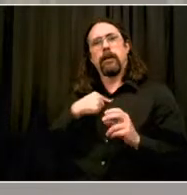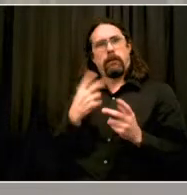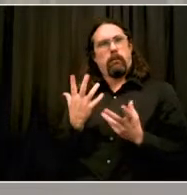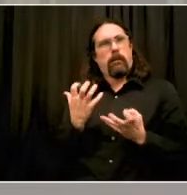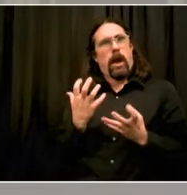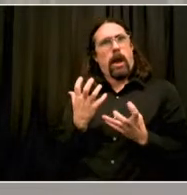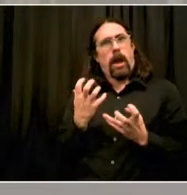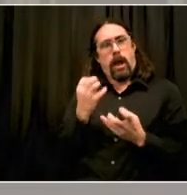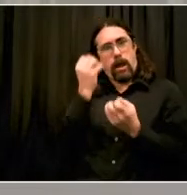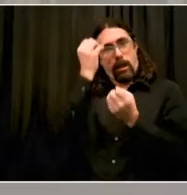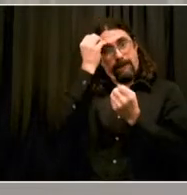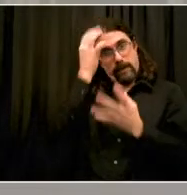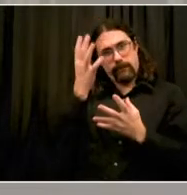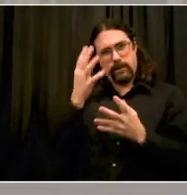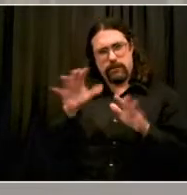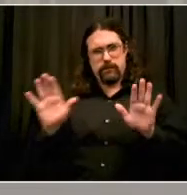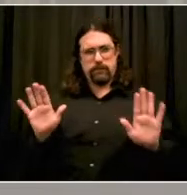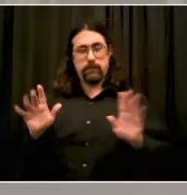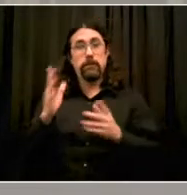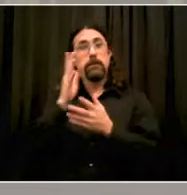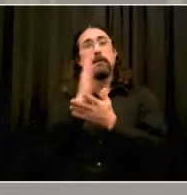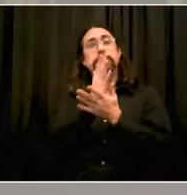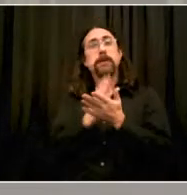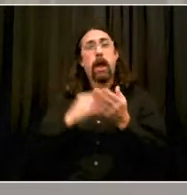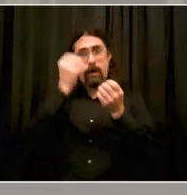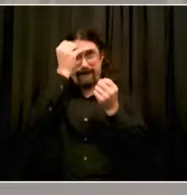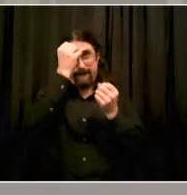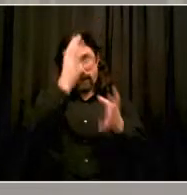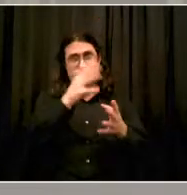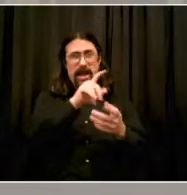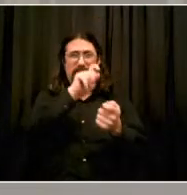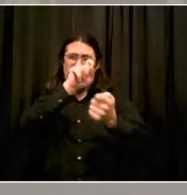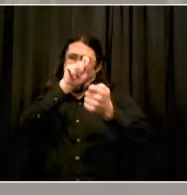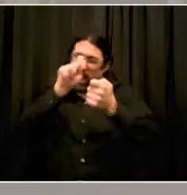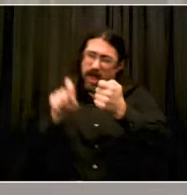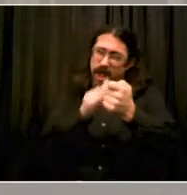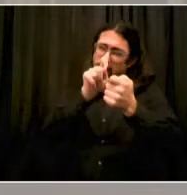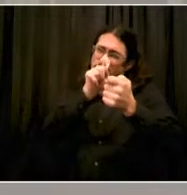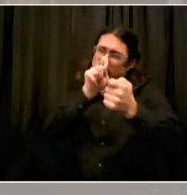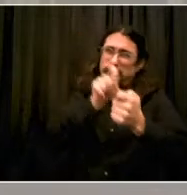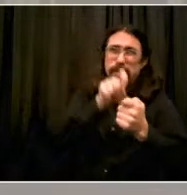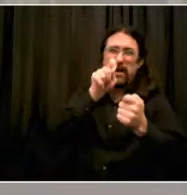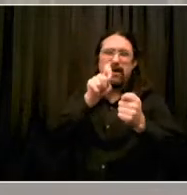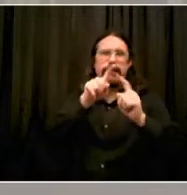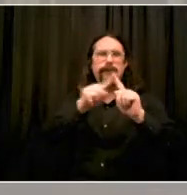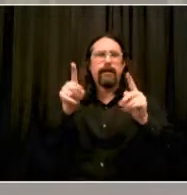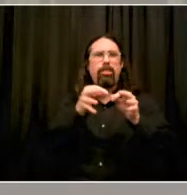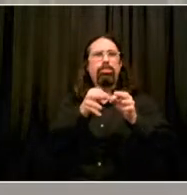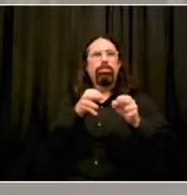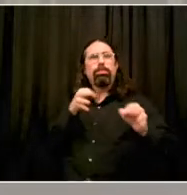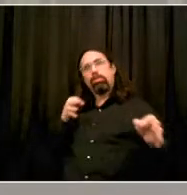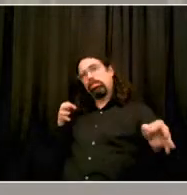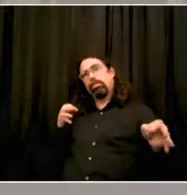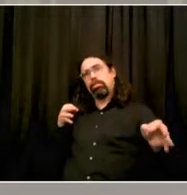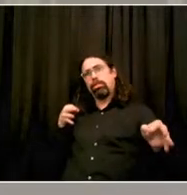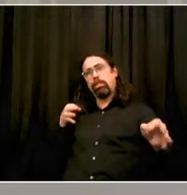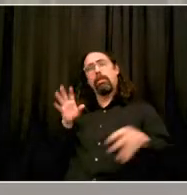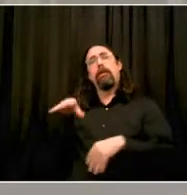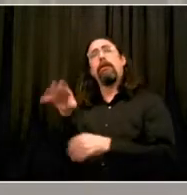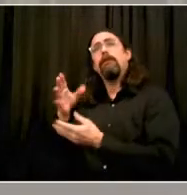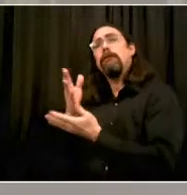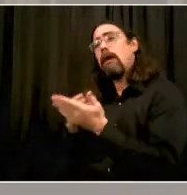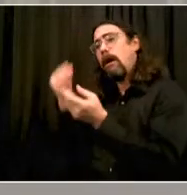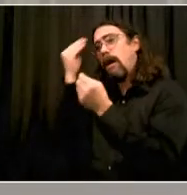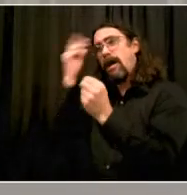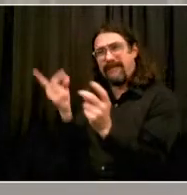most accurate data together. But I just want to underline another thing that the mayor said, which is let's not miss the forest